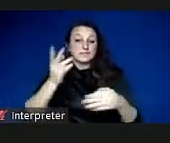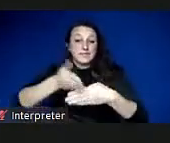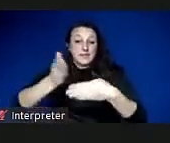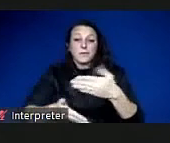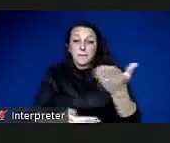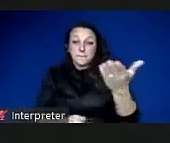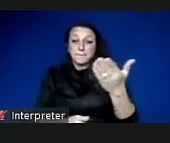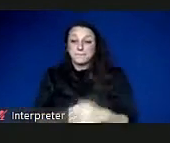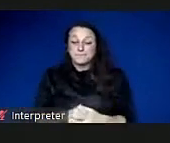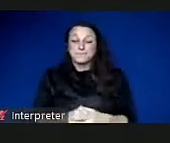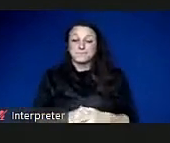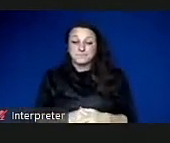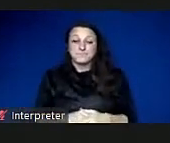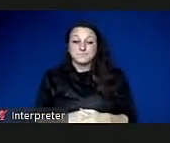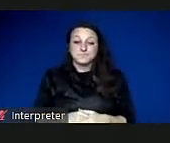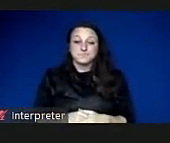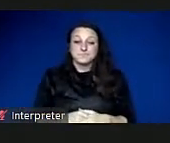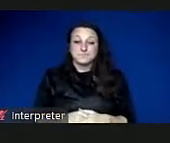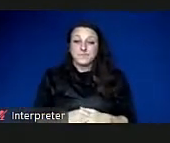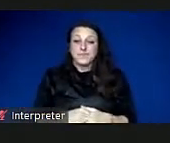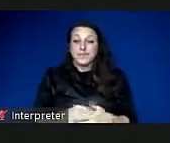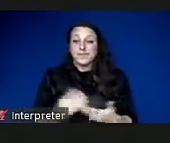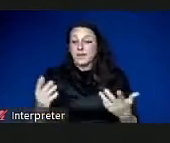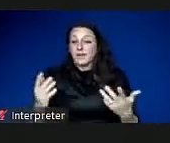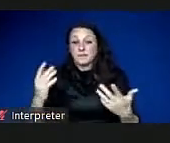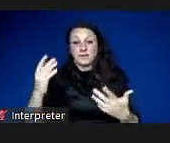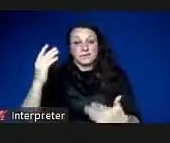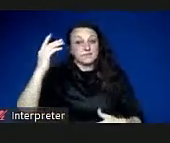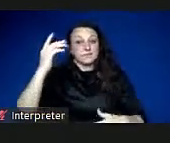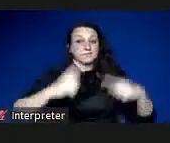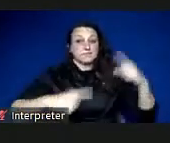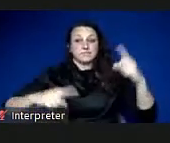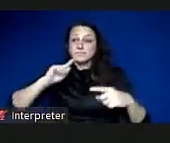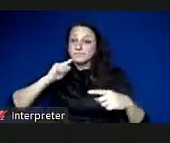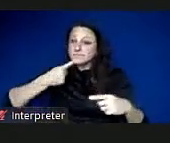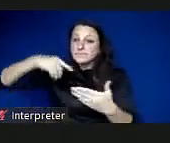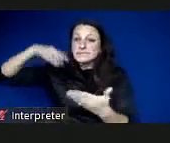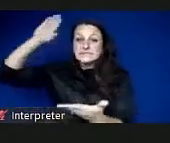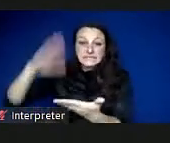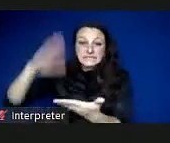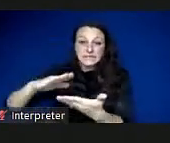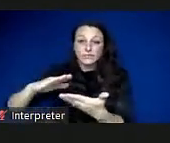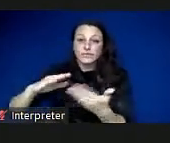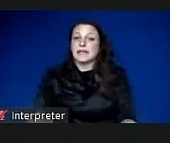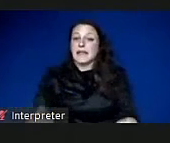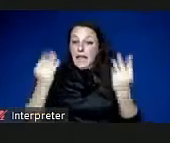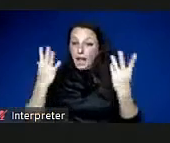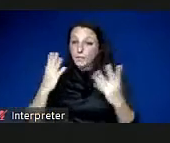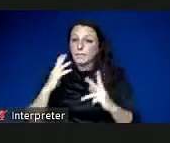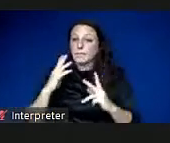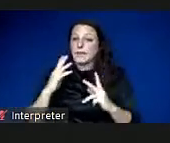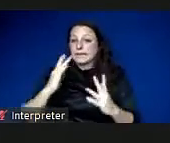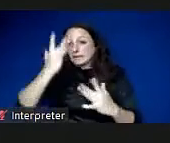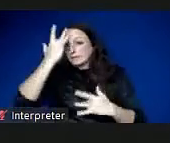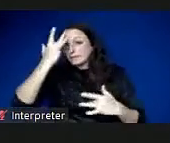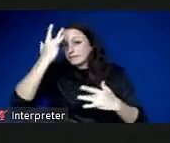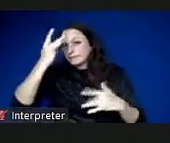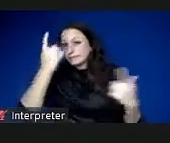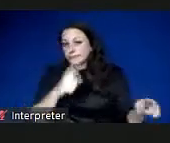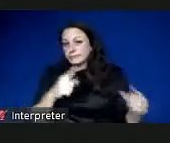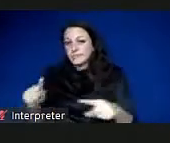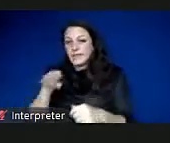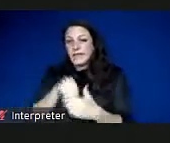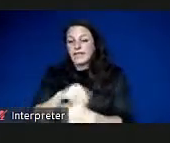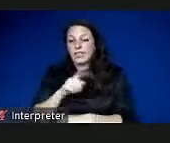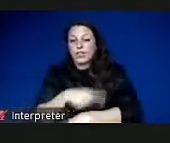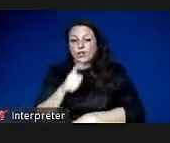An absolutely dramatic decrease in the number of cases occurring in long-term care facilities when